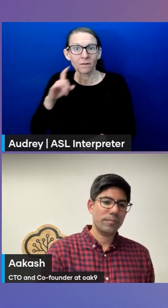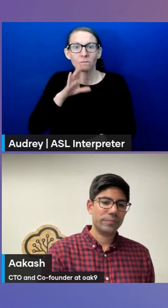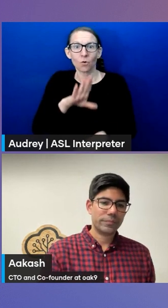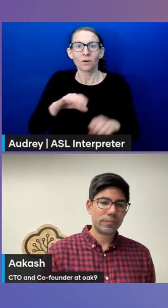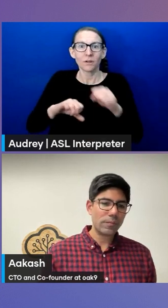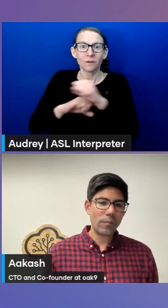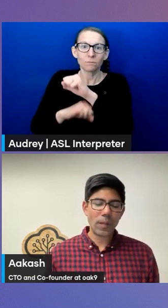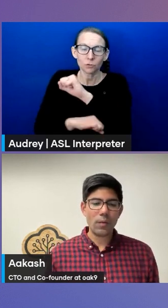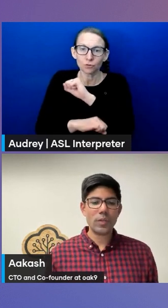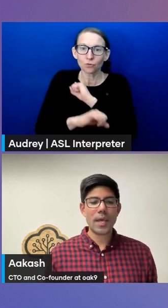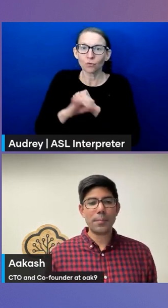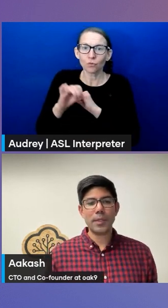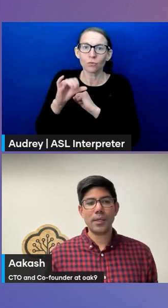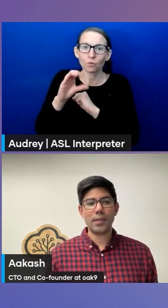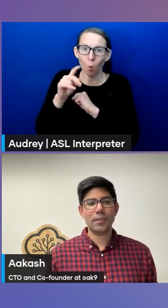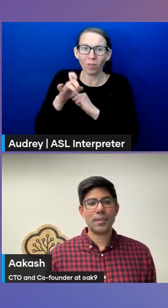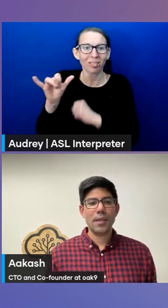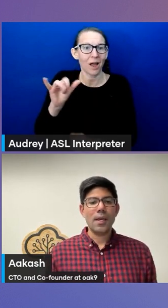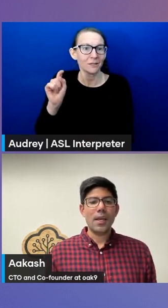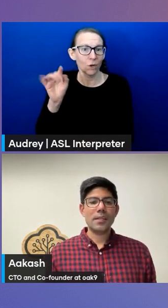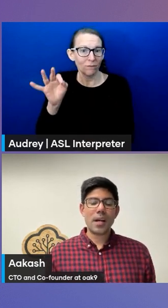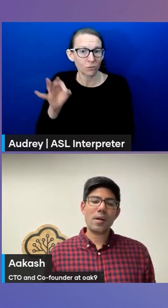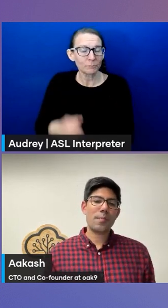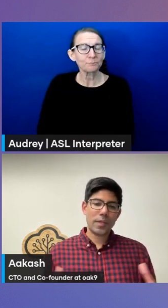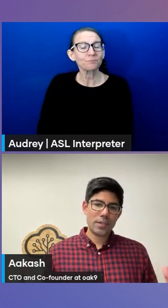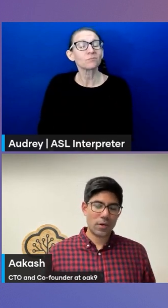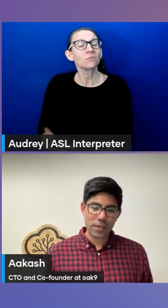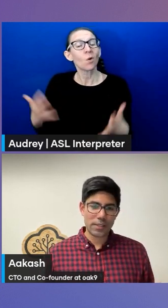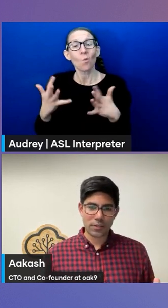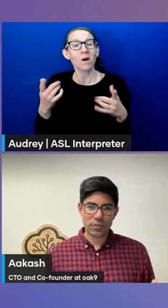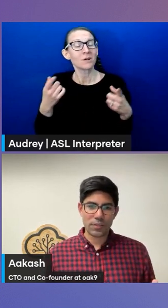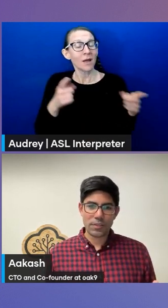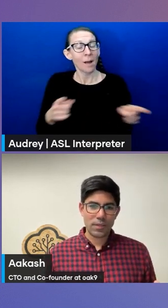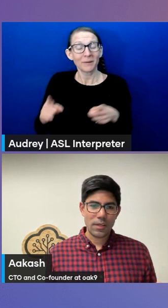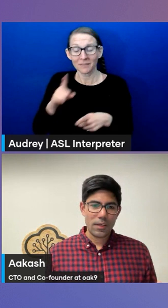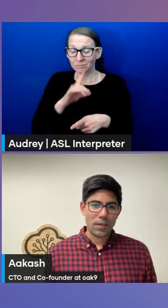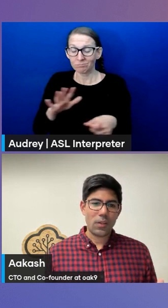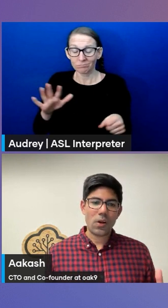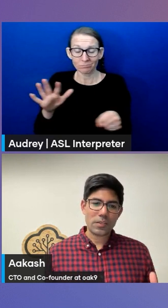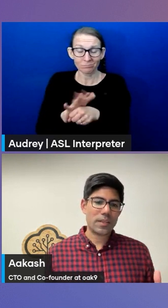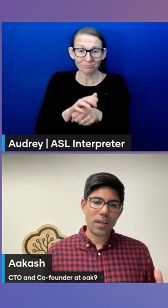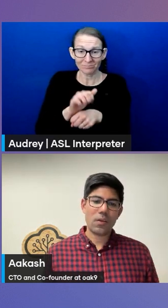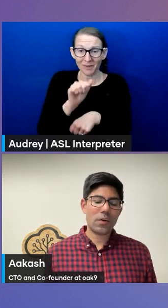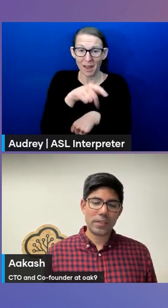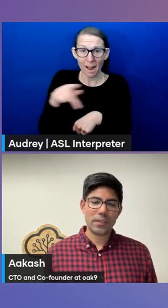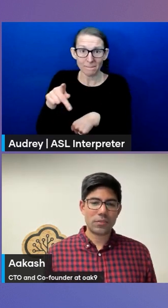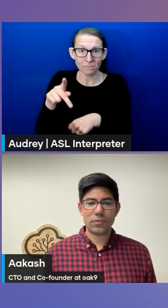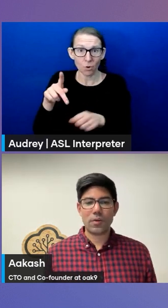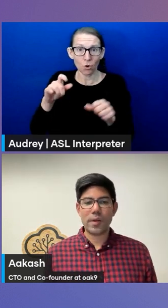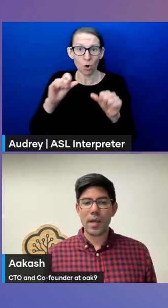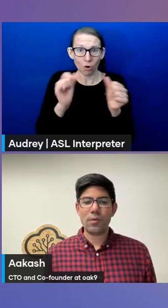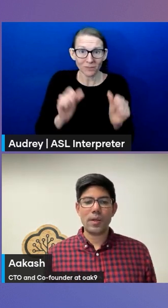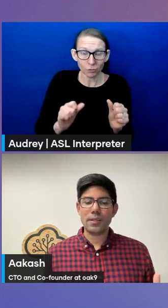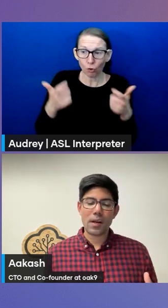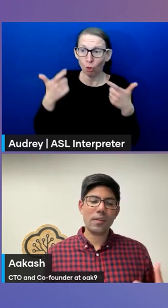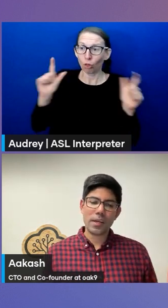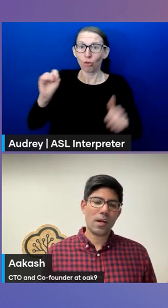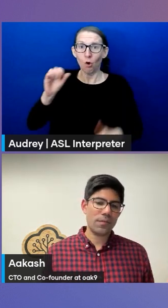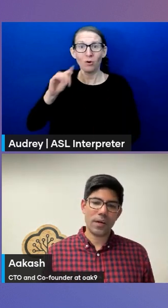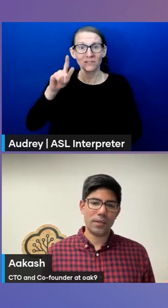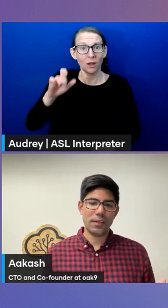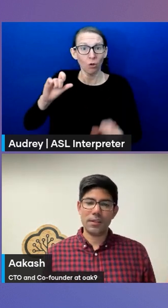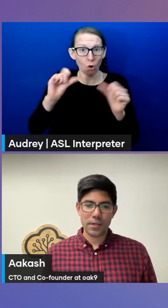Terraform. And what's happening is entire application architectures, large-scale architectures, are now